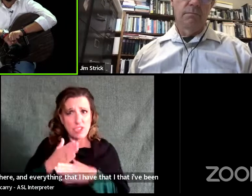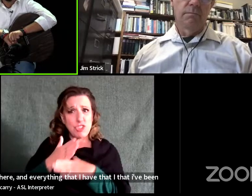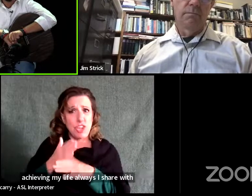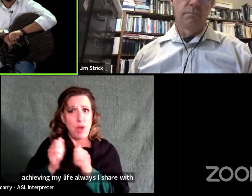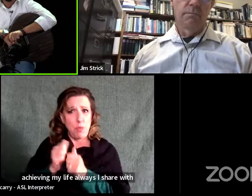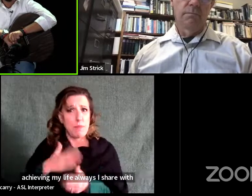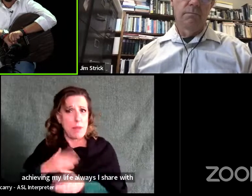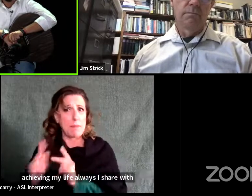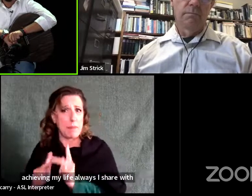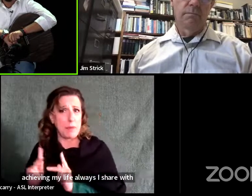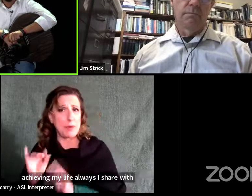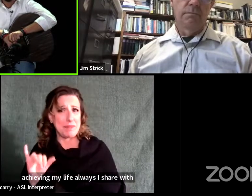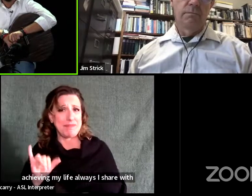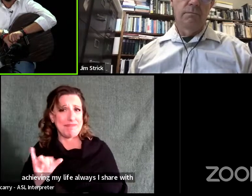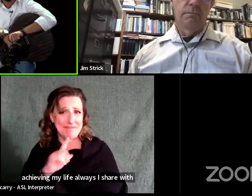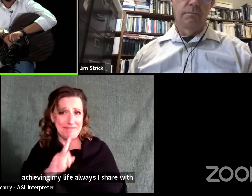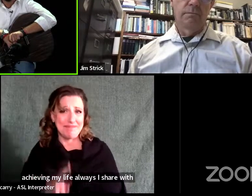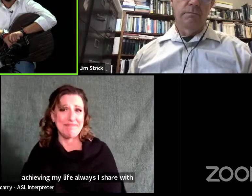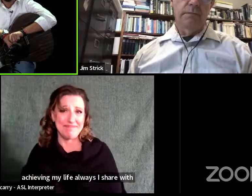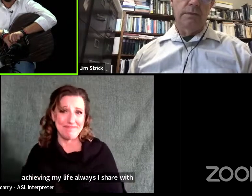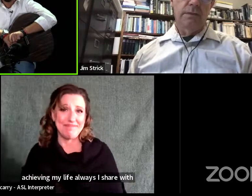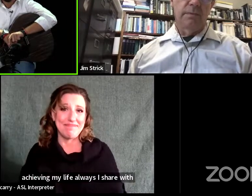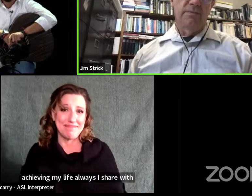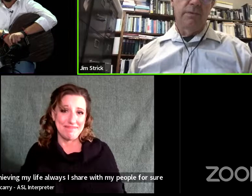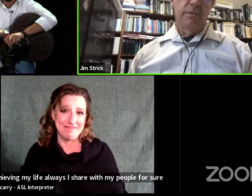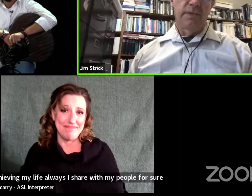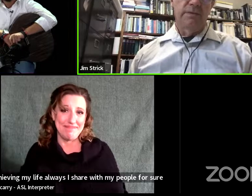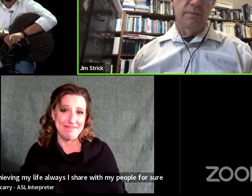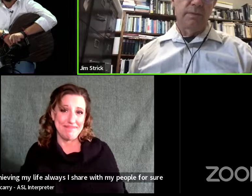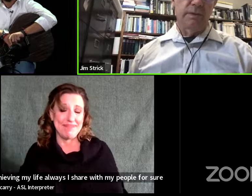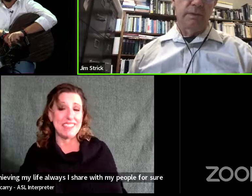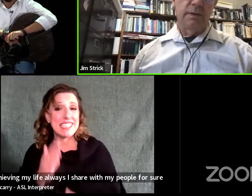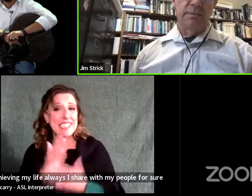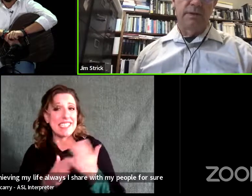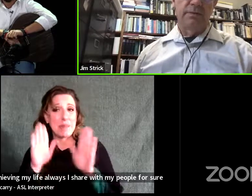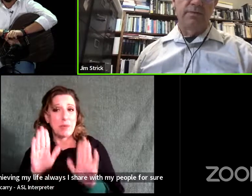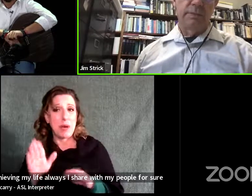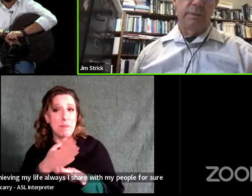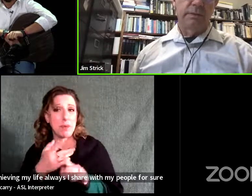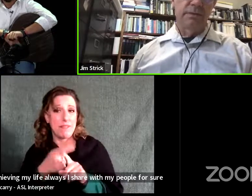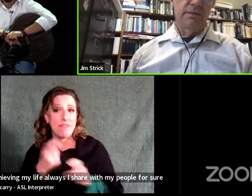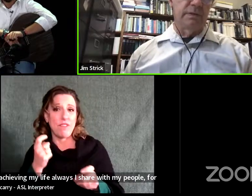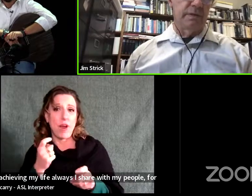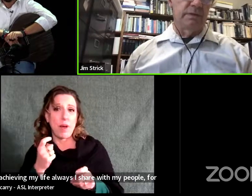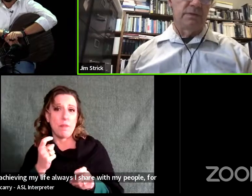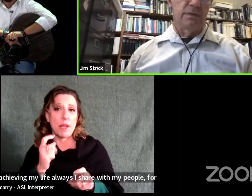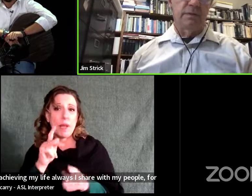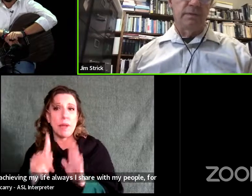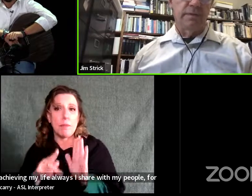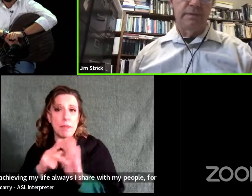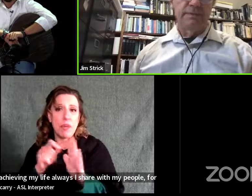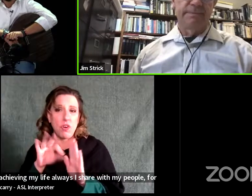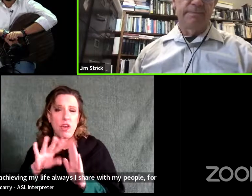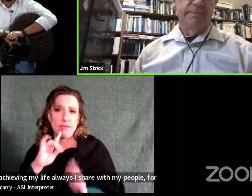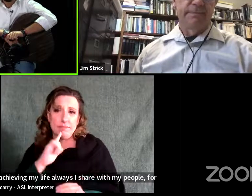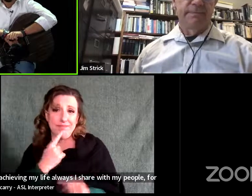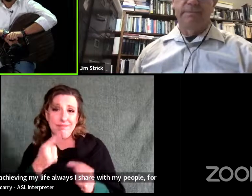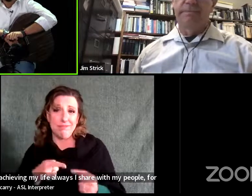people, for sure. Some of the greatest music comes out of periods of intense struggle,